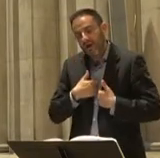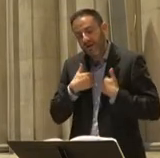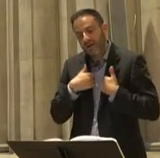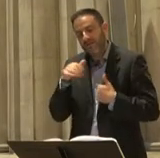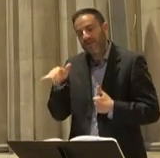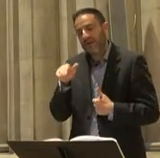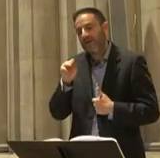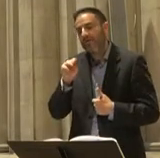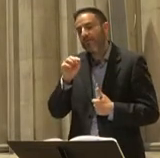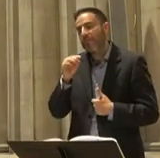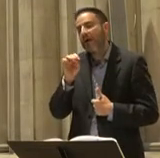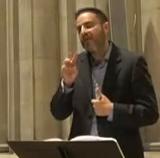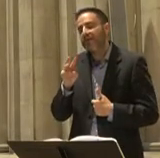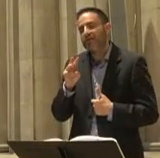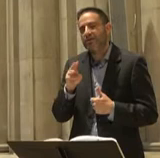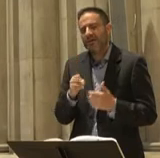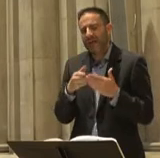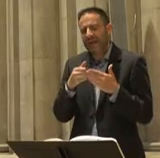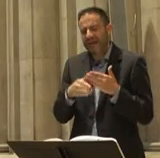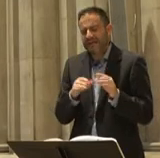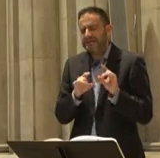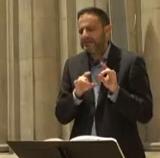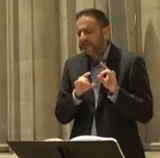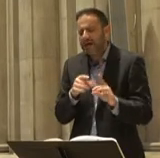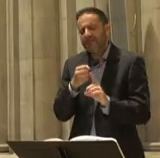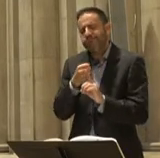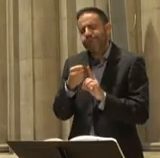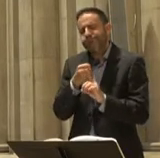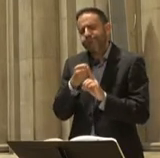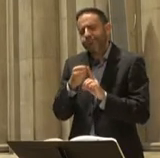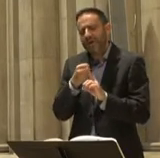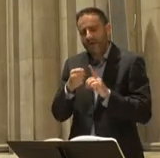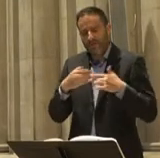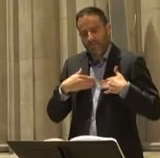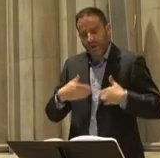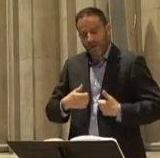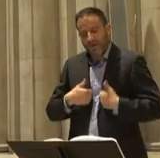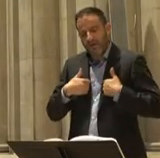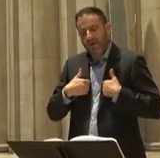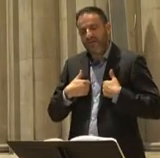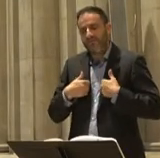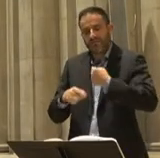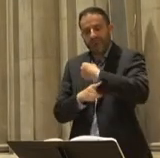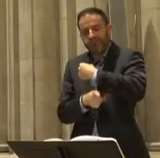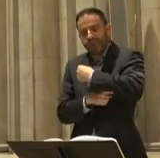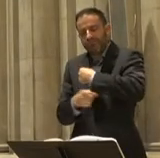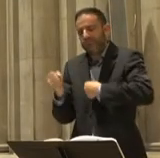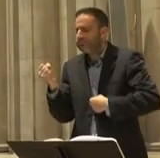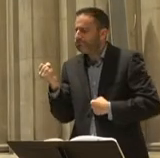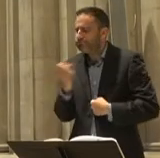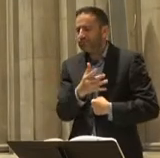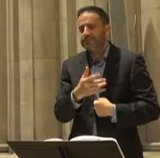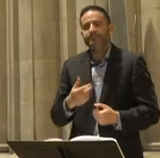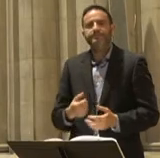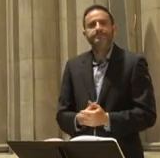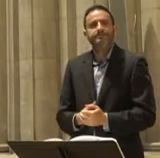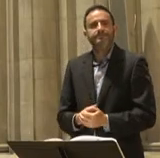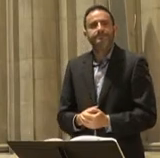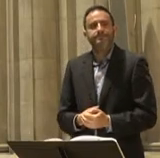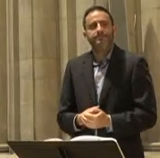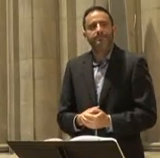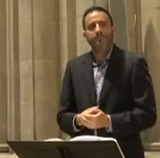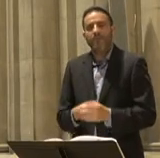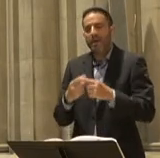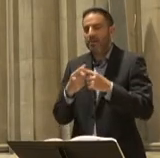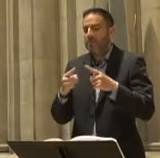which ended in terrible torture, as though a body and life had been thrown away in desperate circumstances.